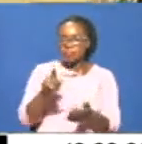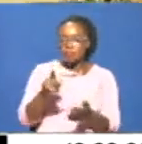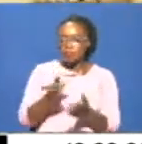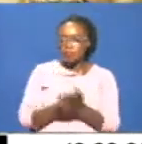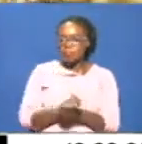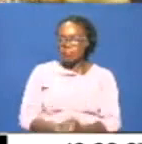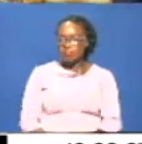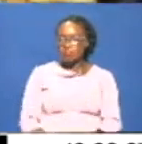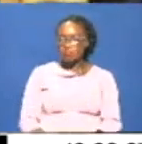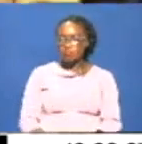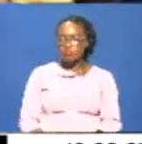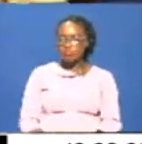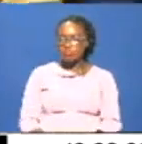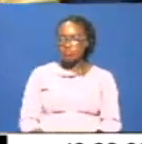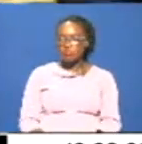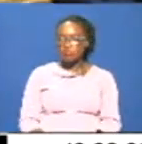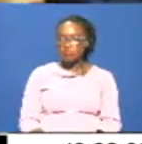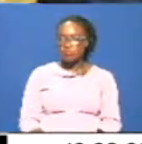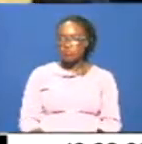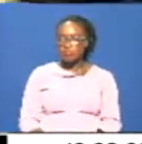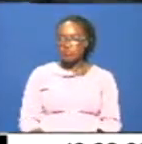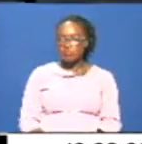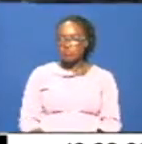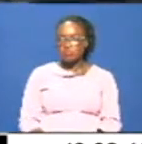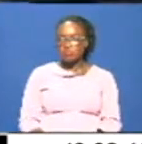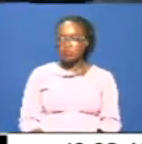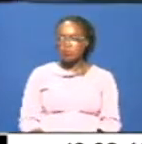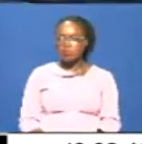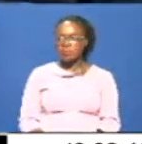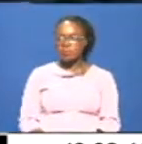with the new effort. You have.